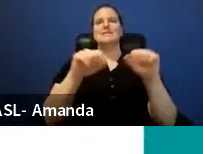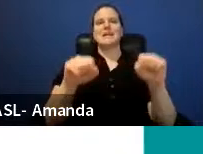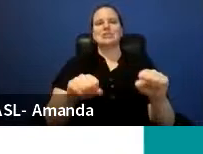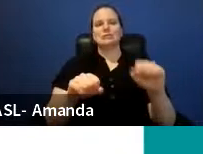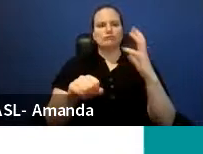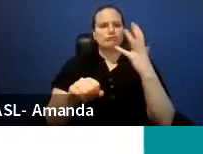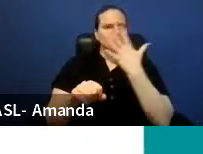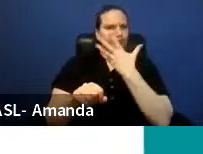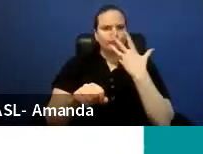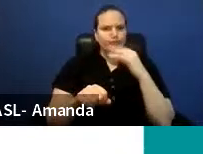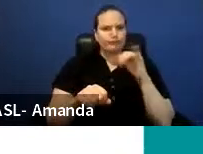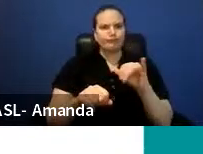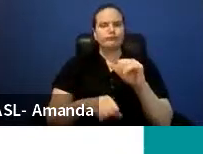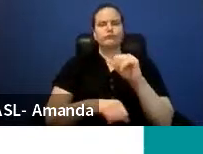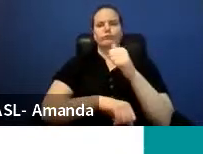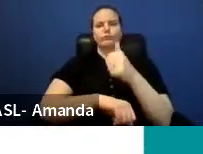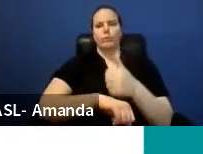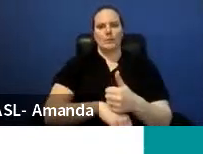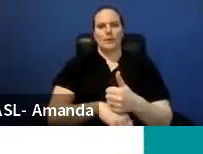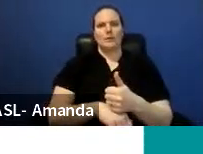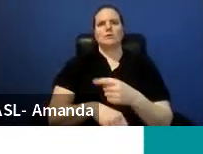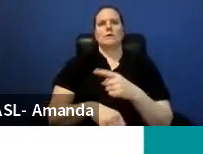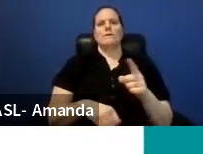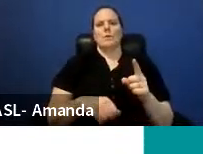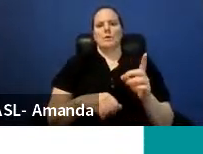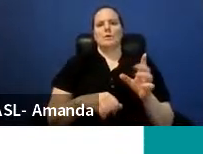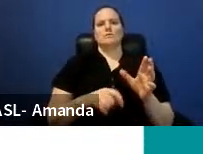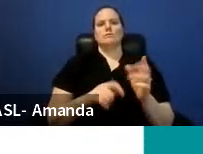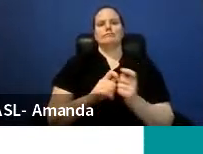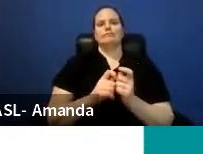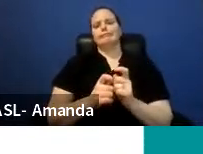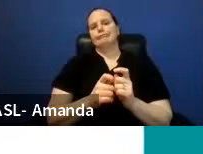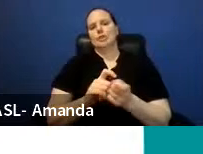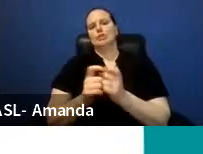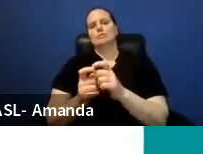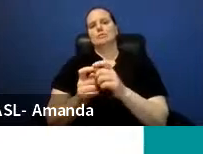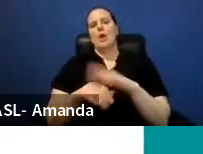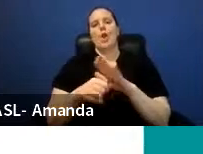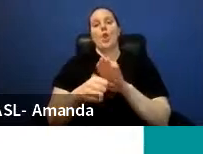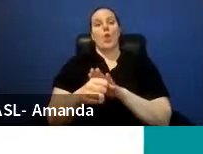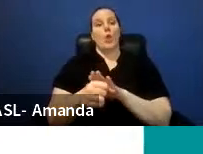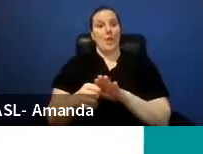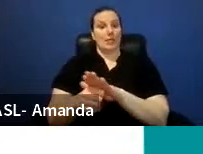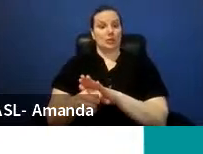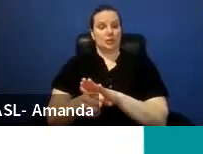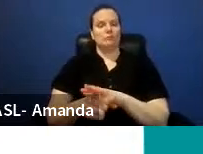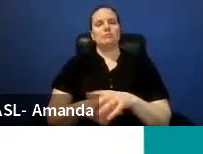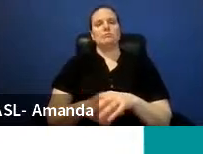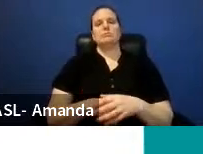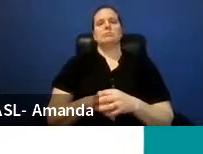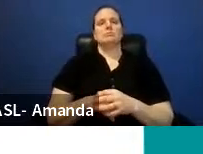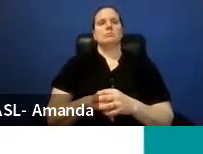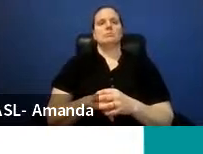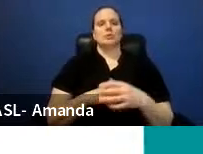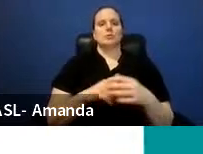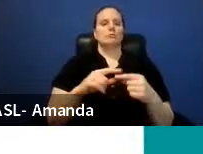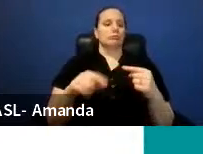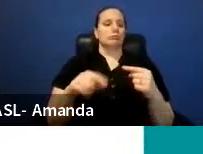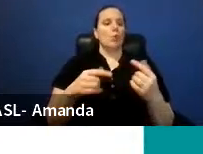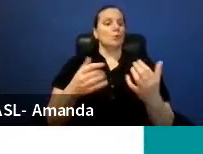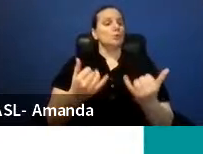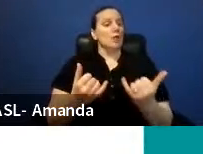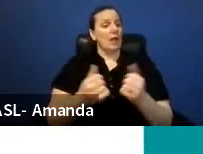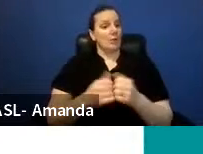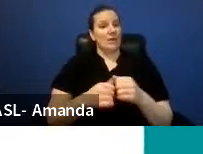configuration, the implications of slight adjustments to the location and circulation. So we'll be doing that today with